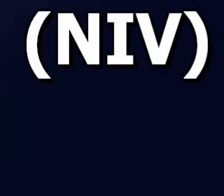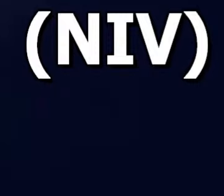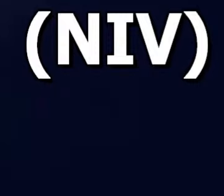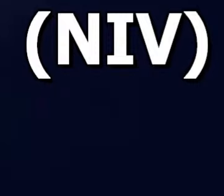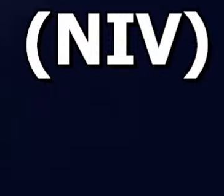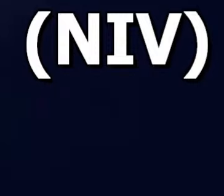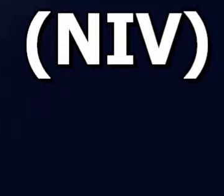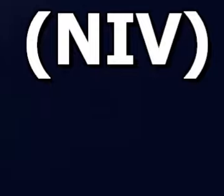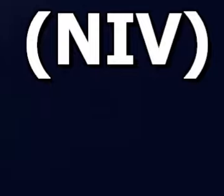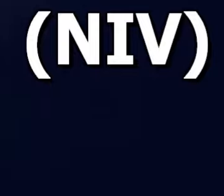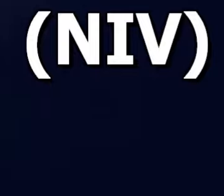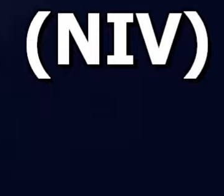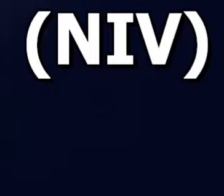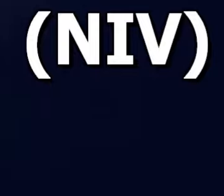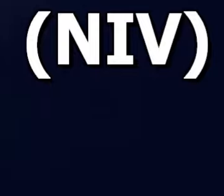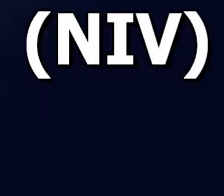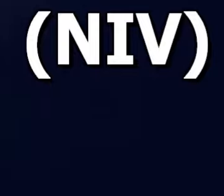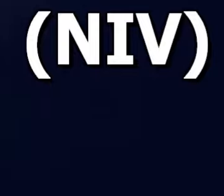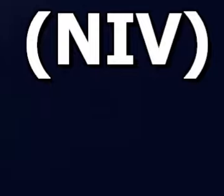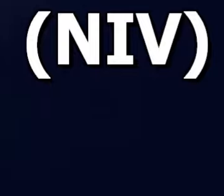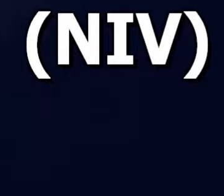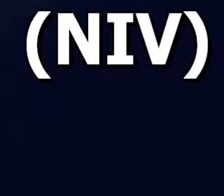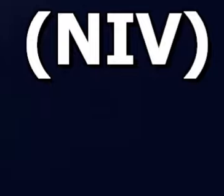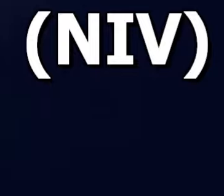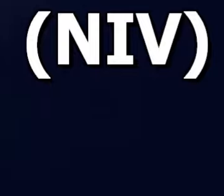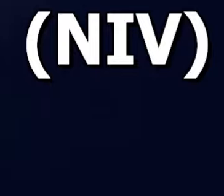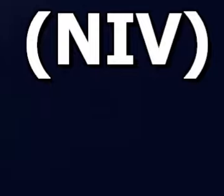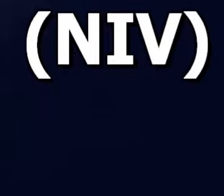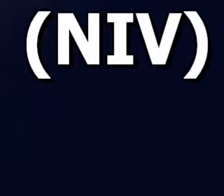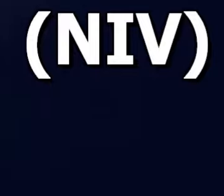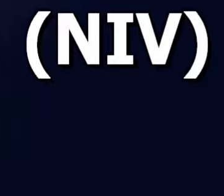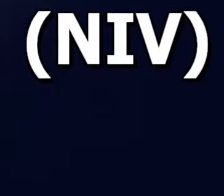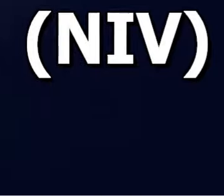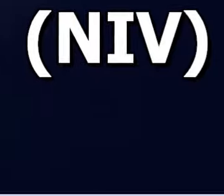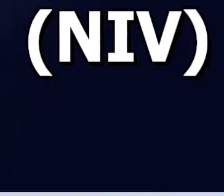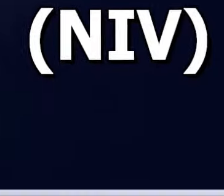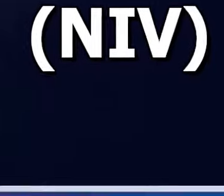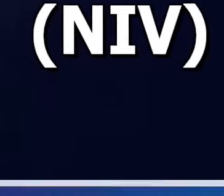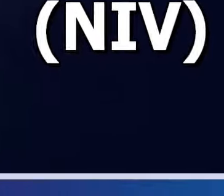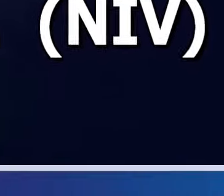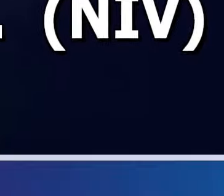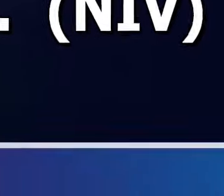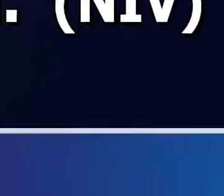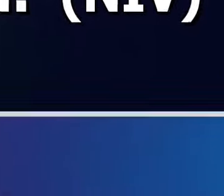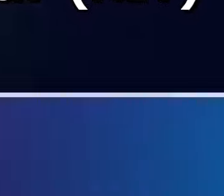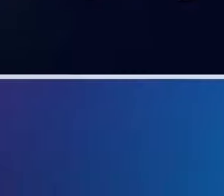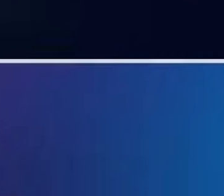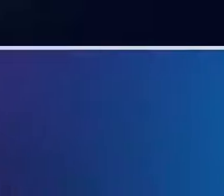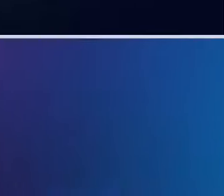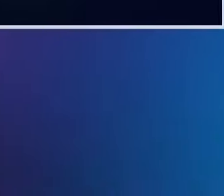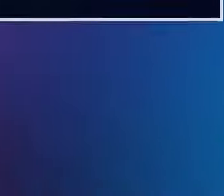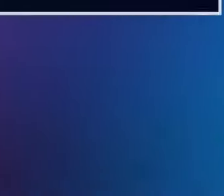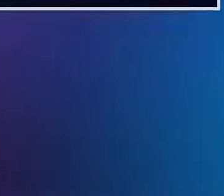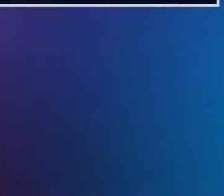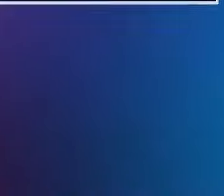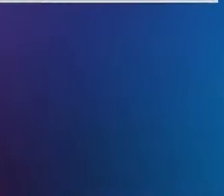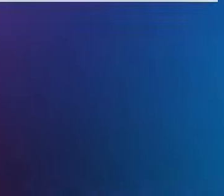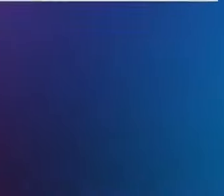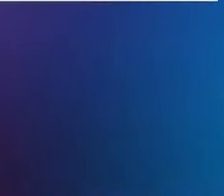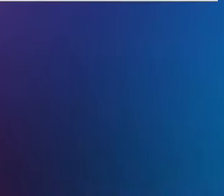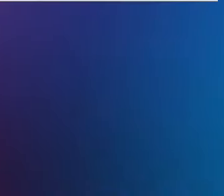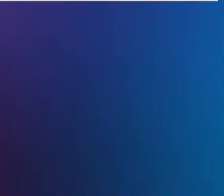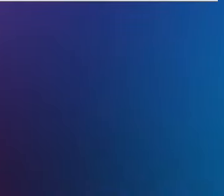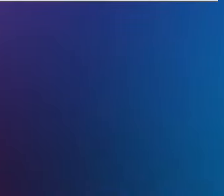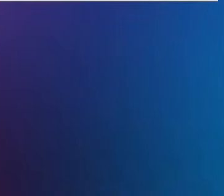have faith and are saved. And that is what I believe, even for us, that we are not going to be among those who may